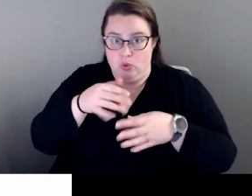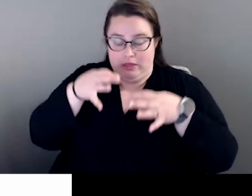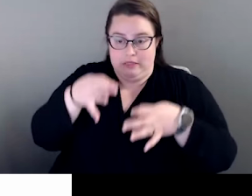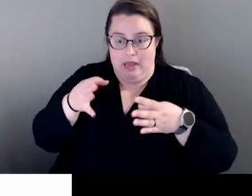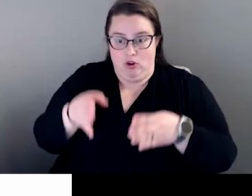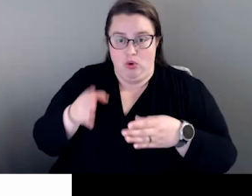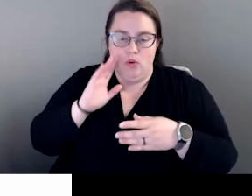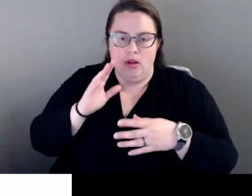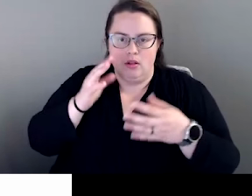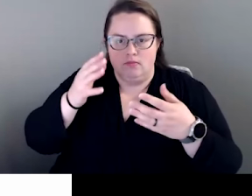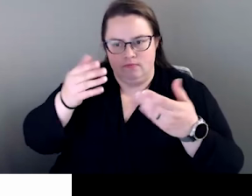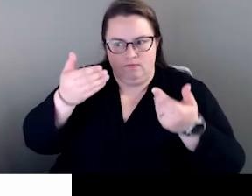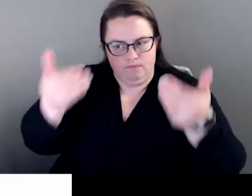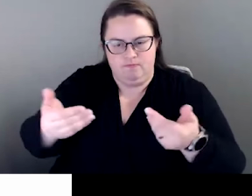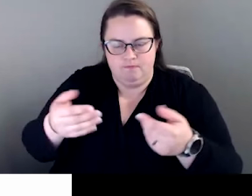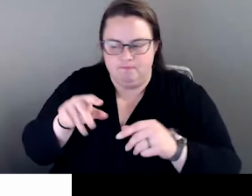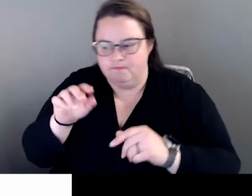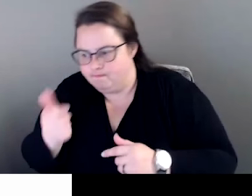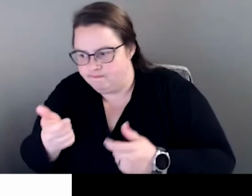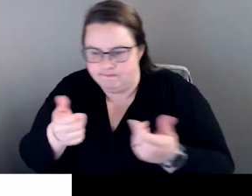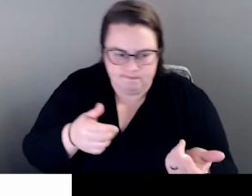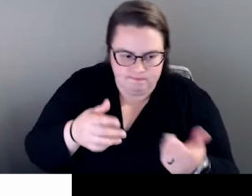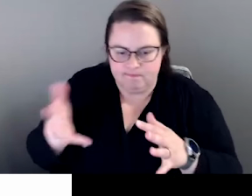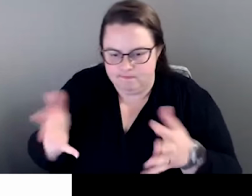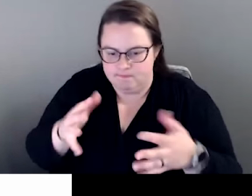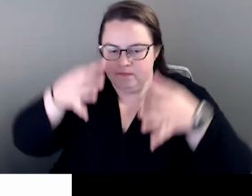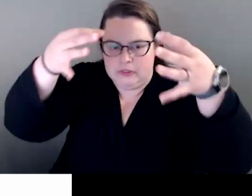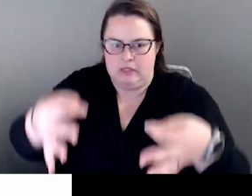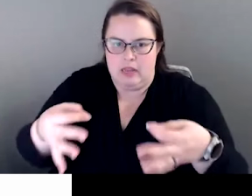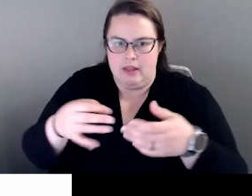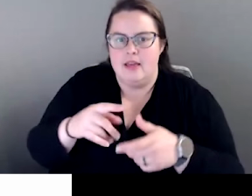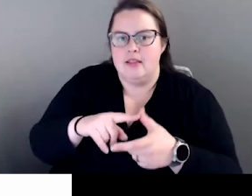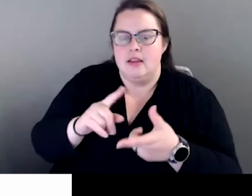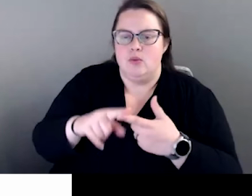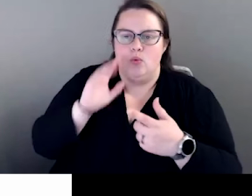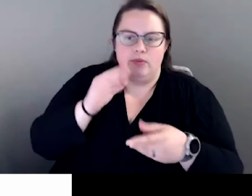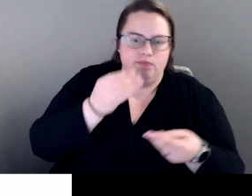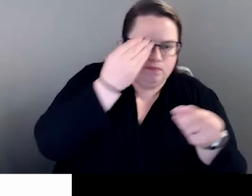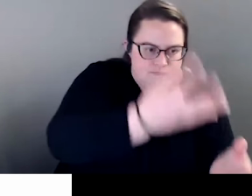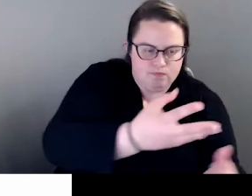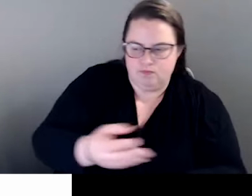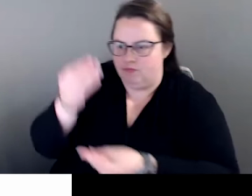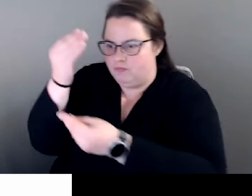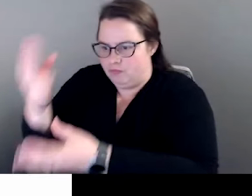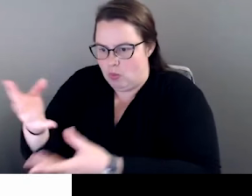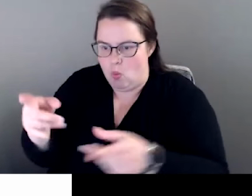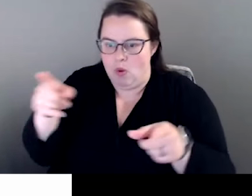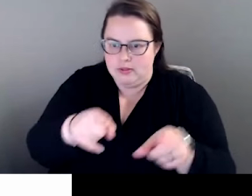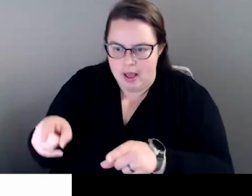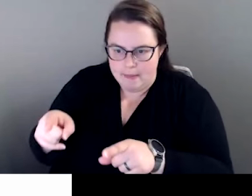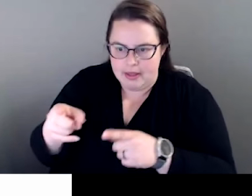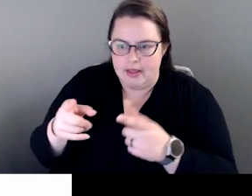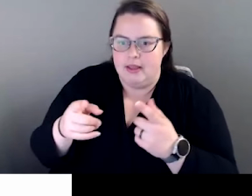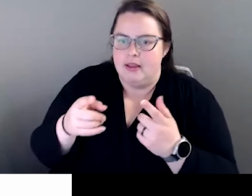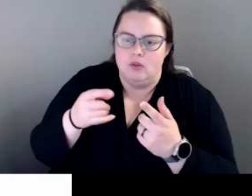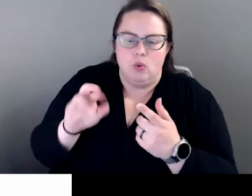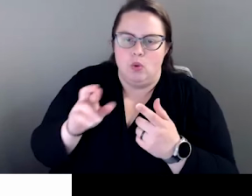then each party will get, you know, their findings. Like, hey, this is what's going to happen, or this, or doesn't meet it, or whatever it may be.